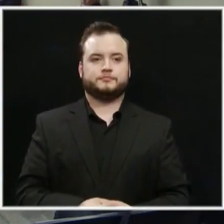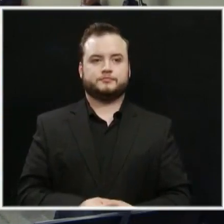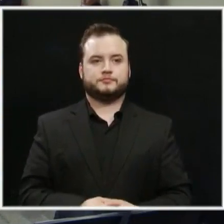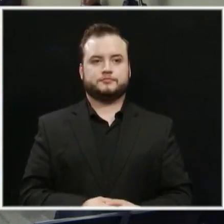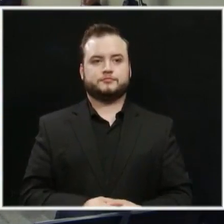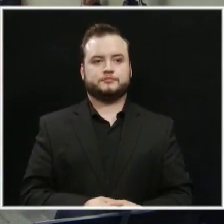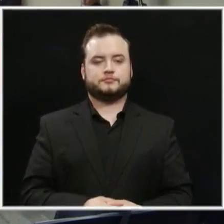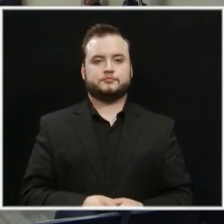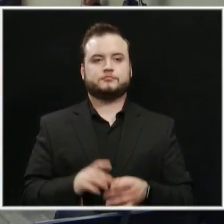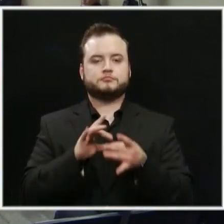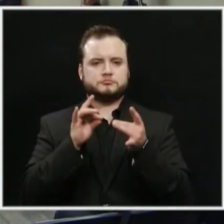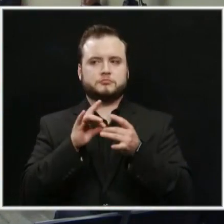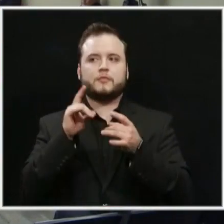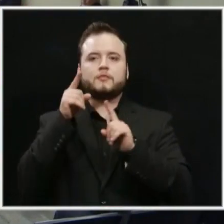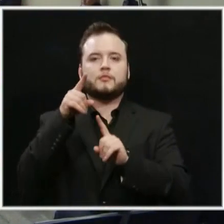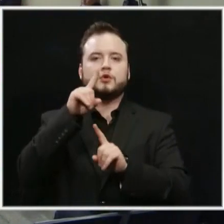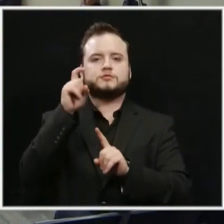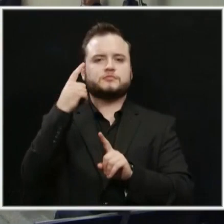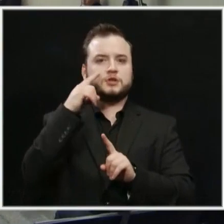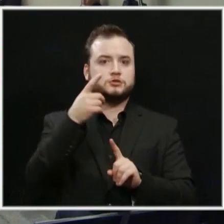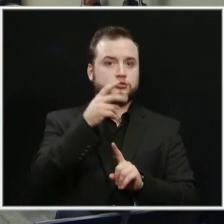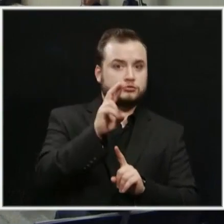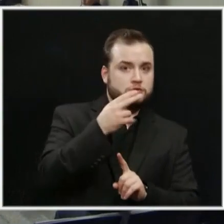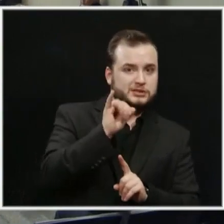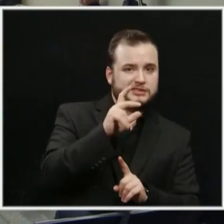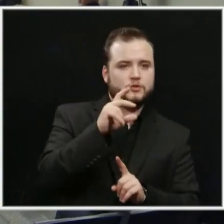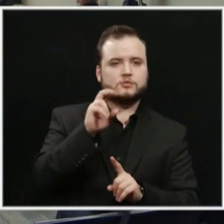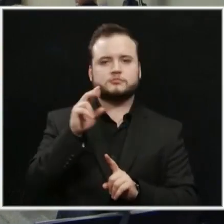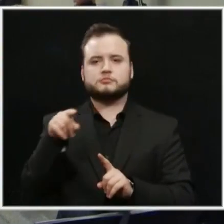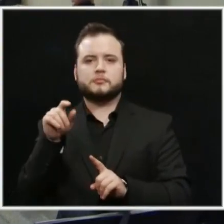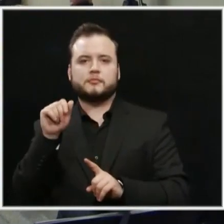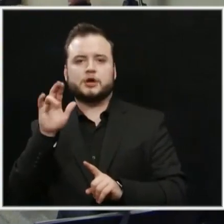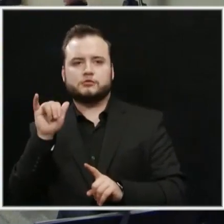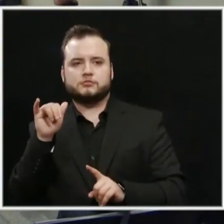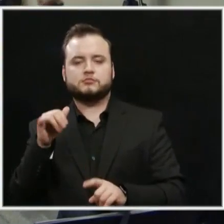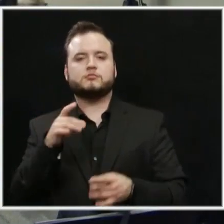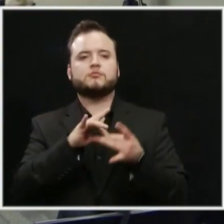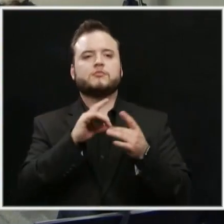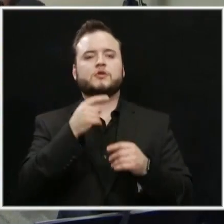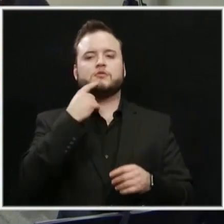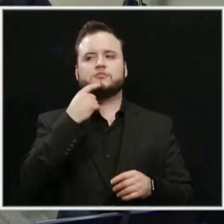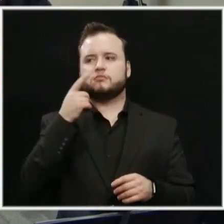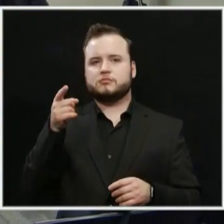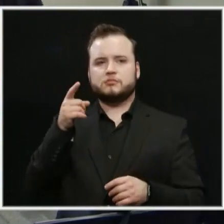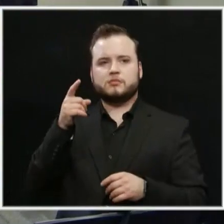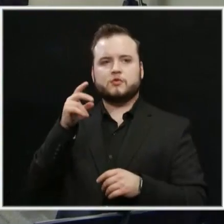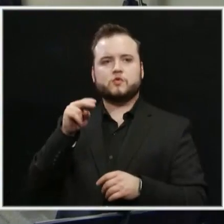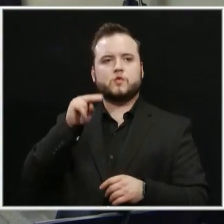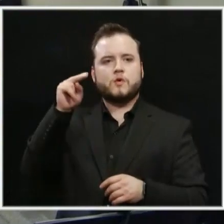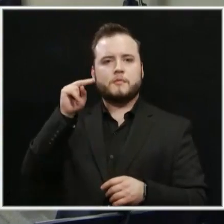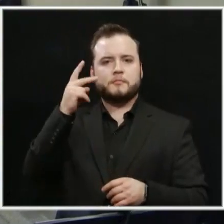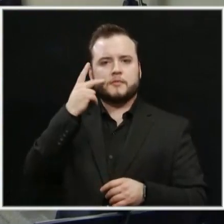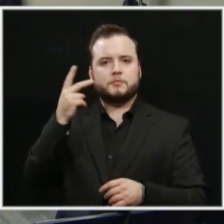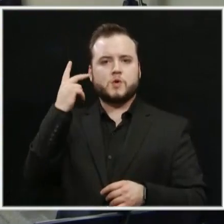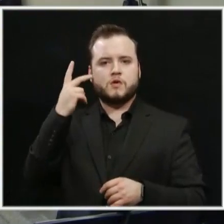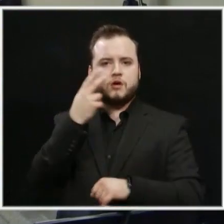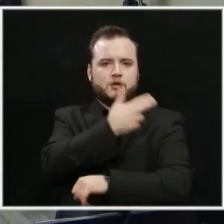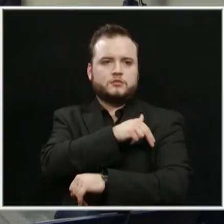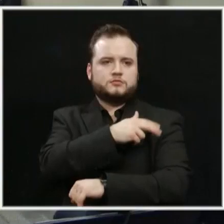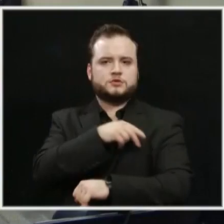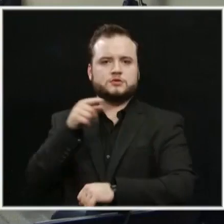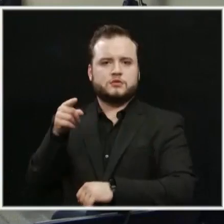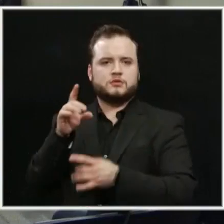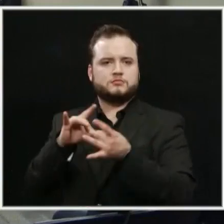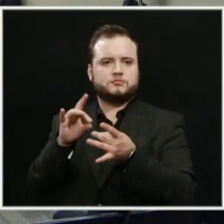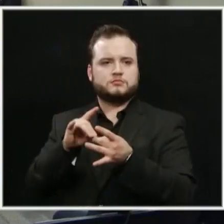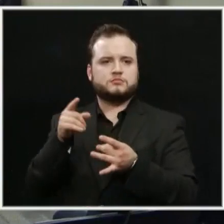in the hospitals right now, HCMC and North Memorial? Could one of you go to the podium and answer that? We've seen the